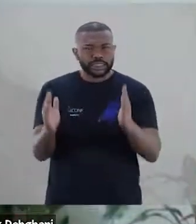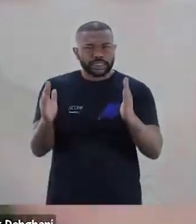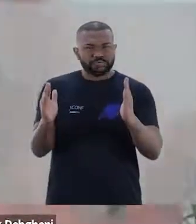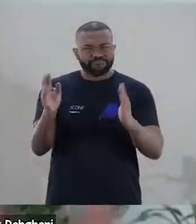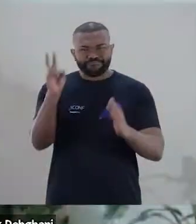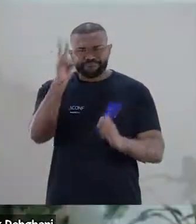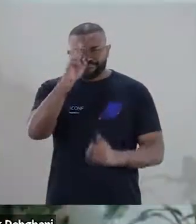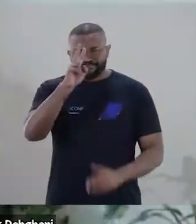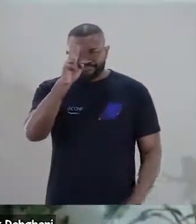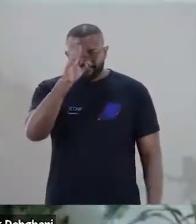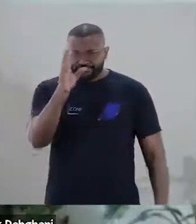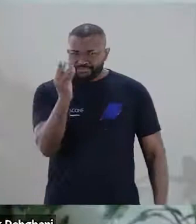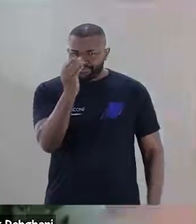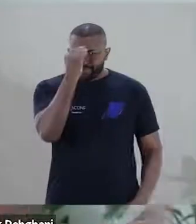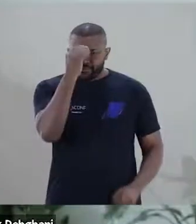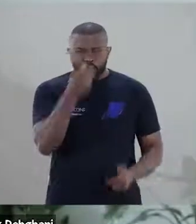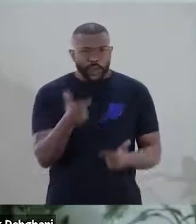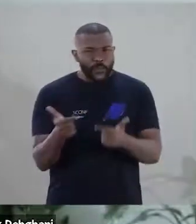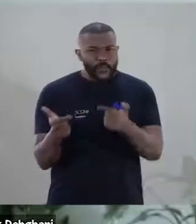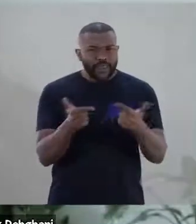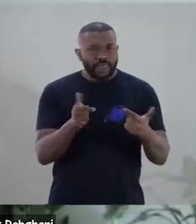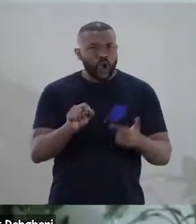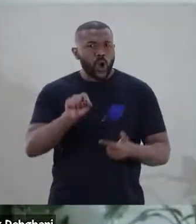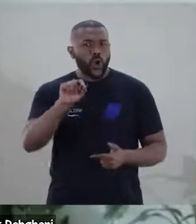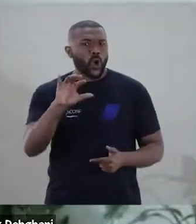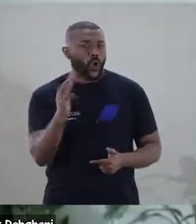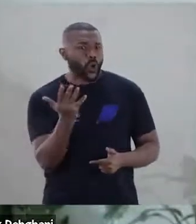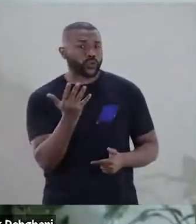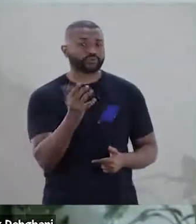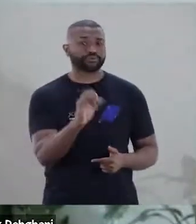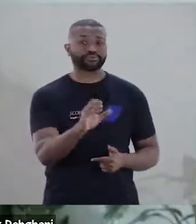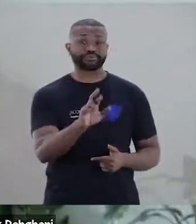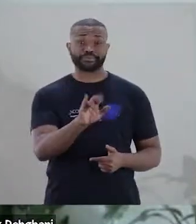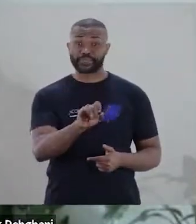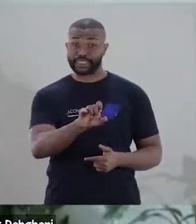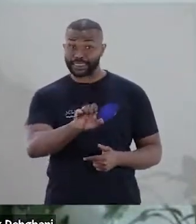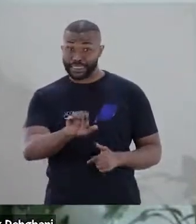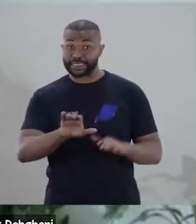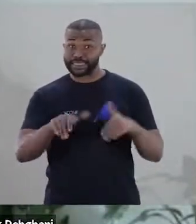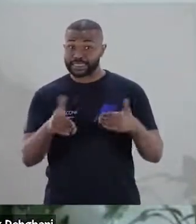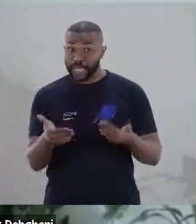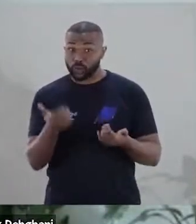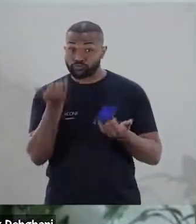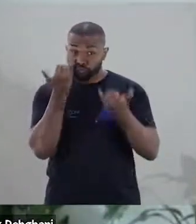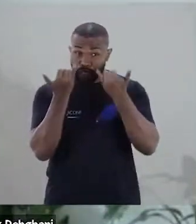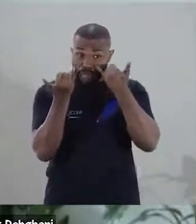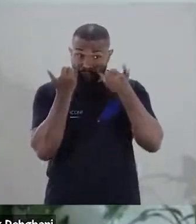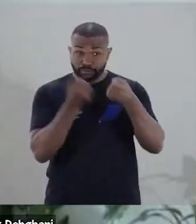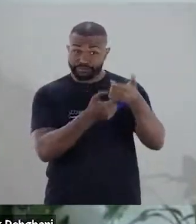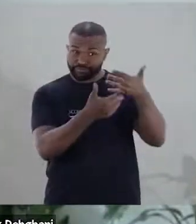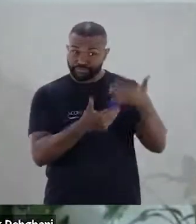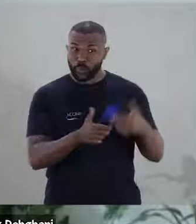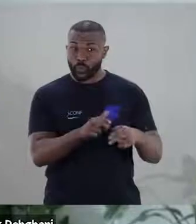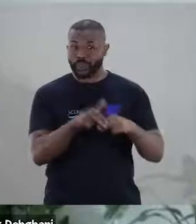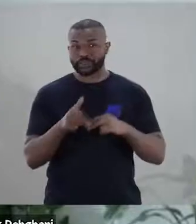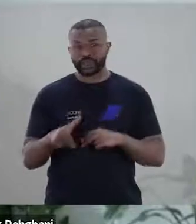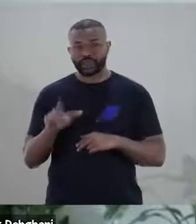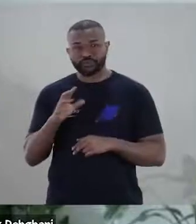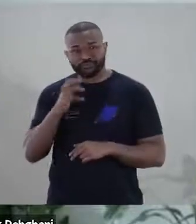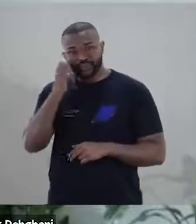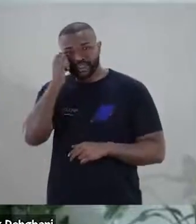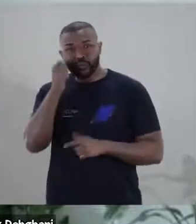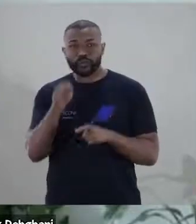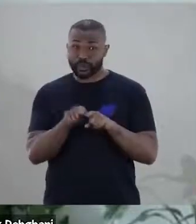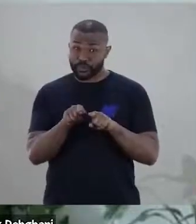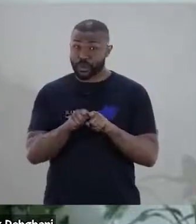scene, with a big battle, crisis, and really data mesh came from a sheer frustration and a lot of